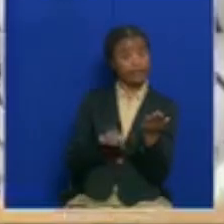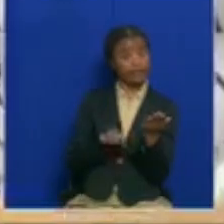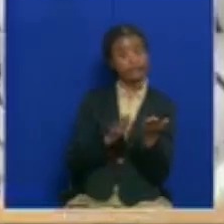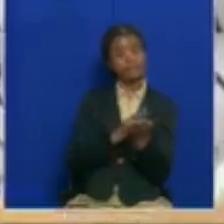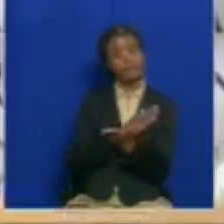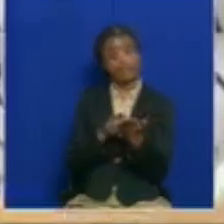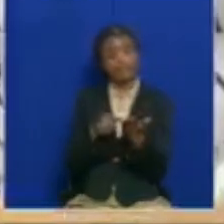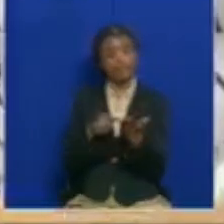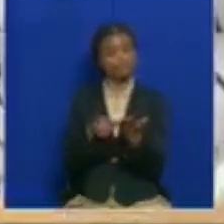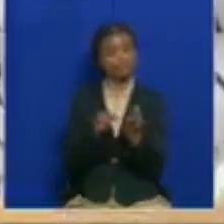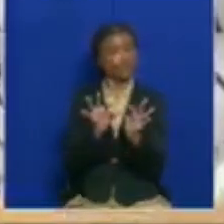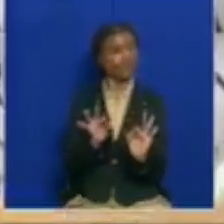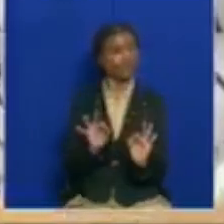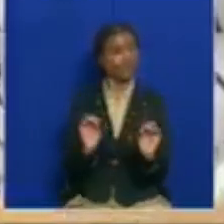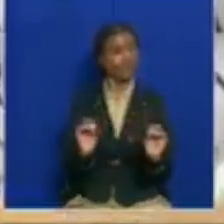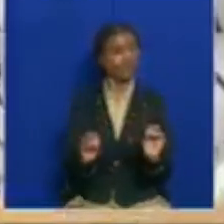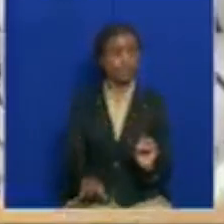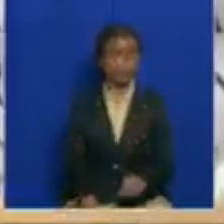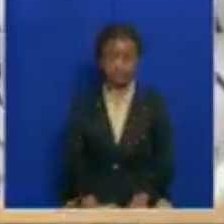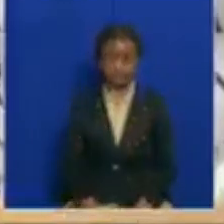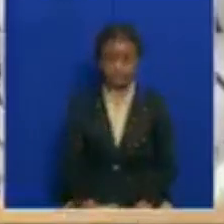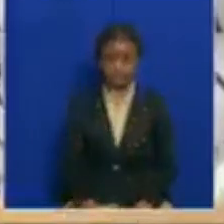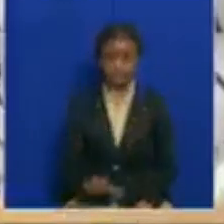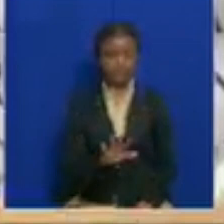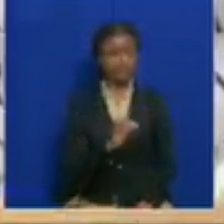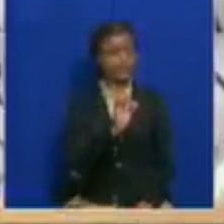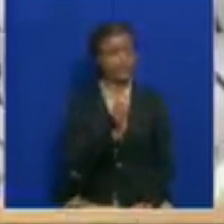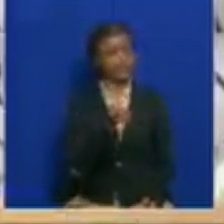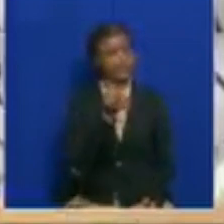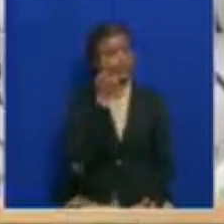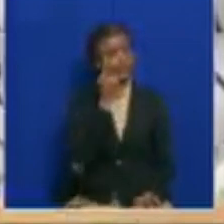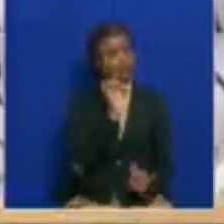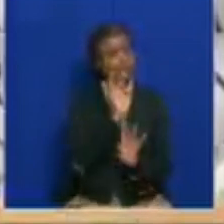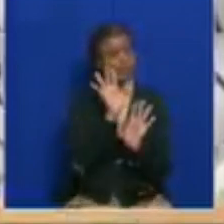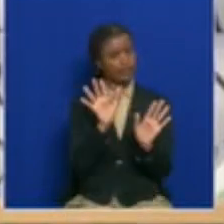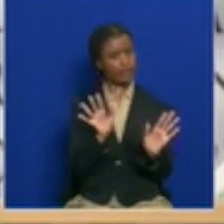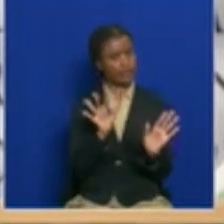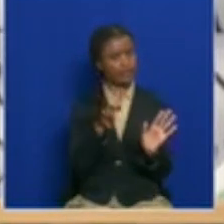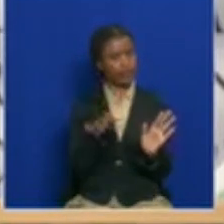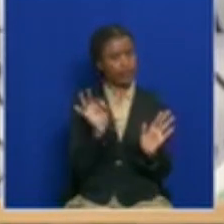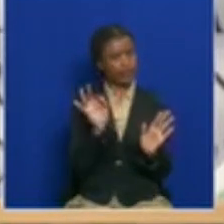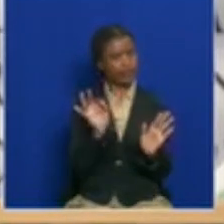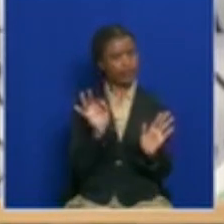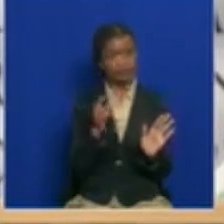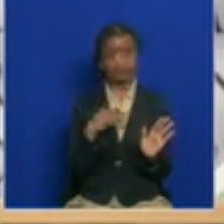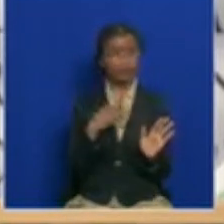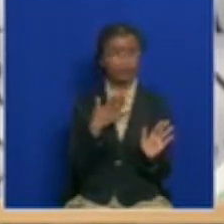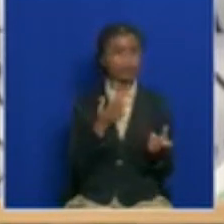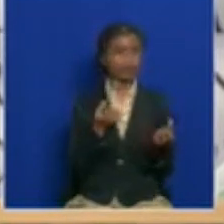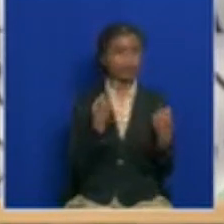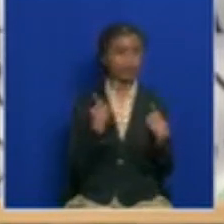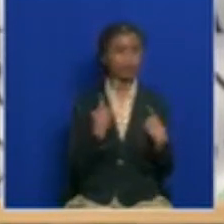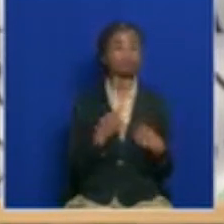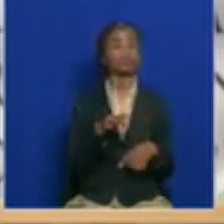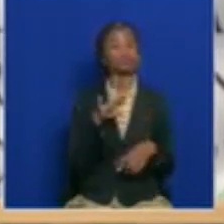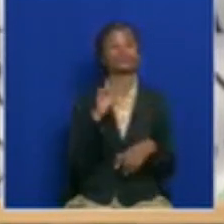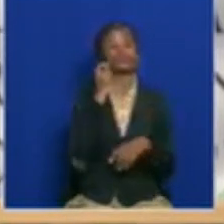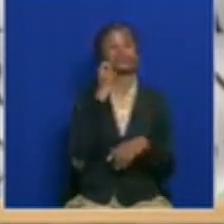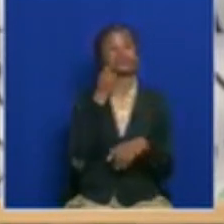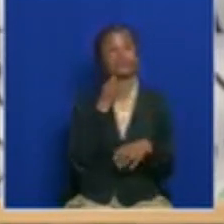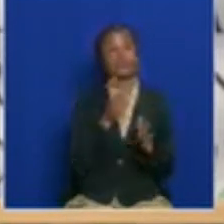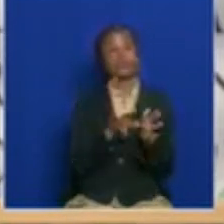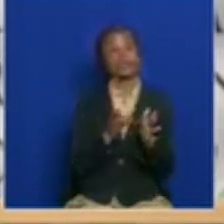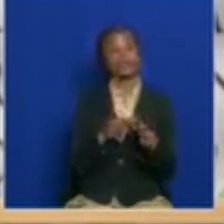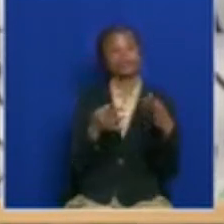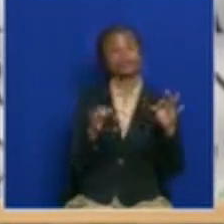if I understand you correctly, and I don't want to misunderstand you, anyone appearing at page 7 that you have